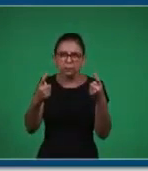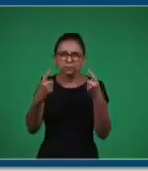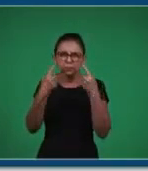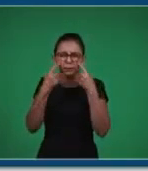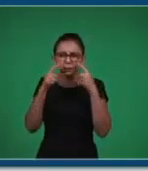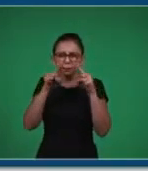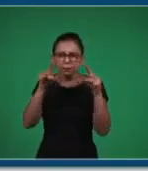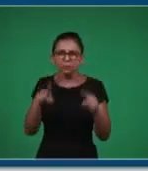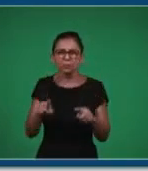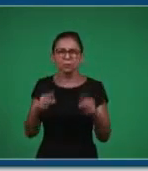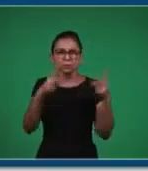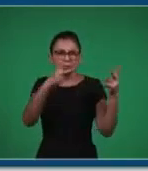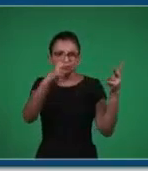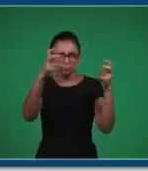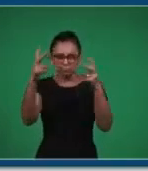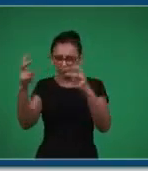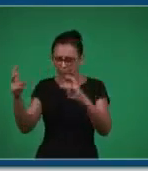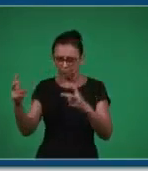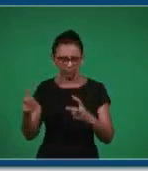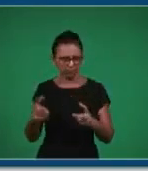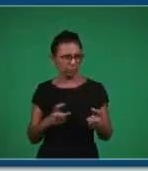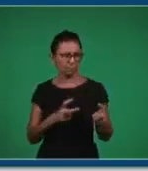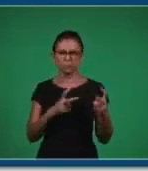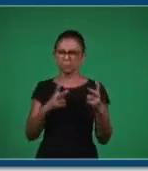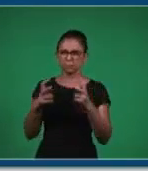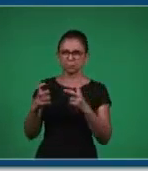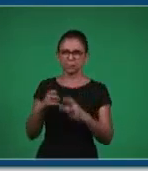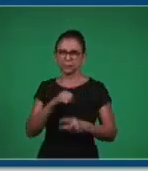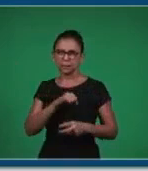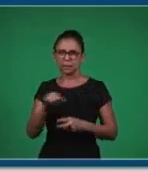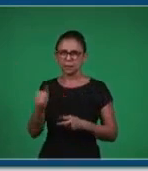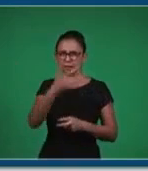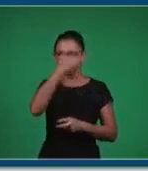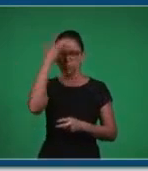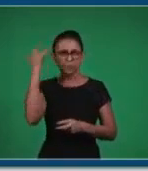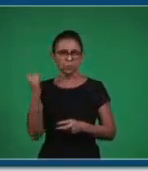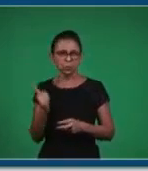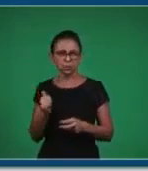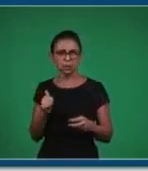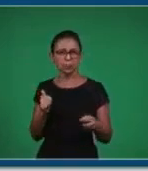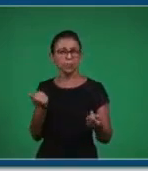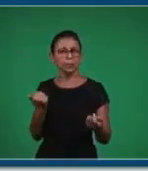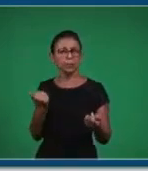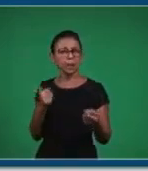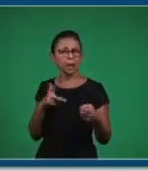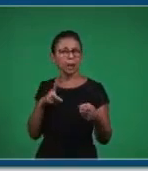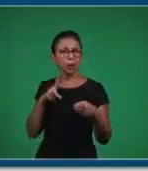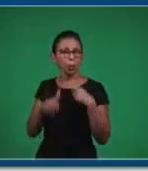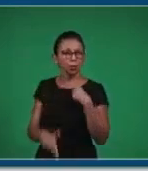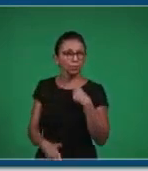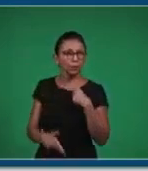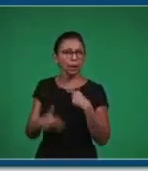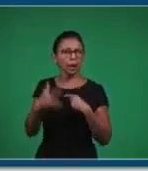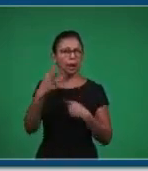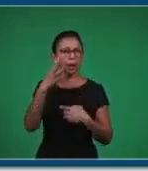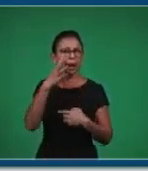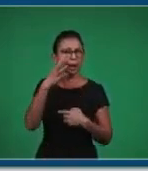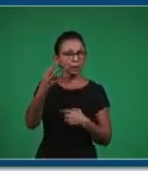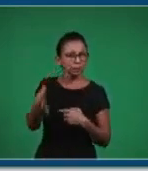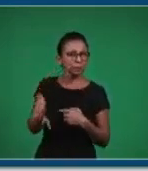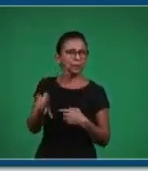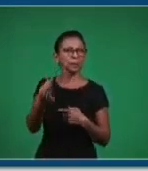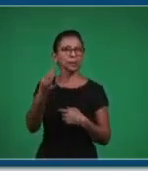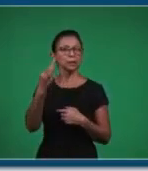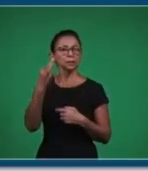attention without the distraction there are around me may perturb me, so that I may not pay attention to the service or the